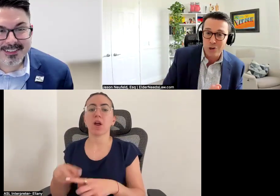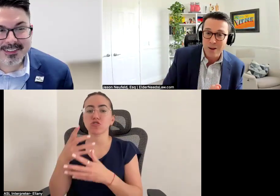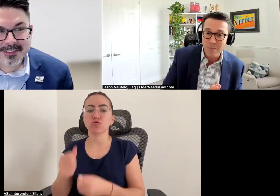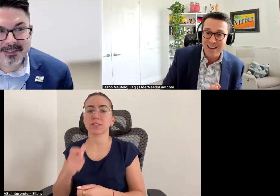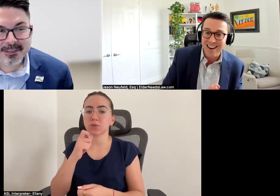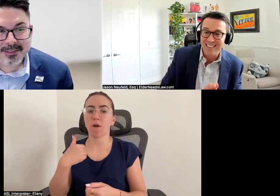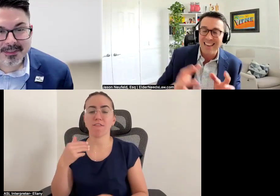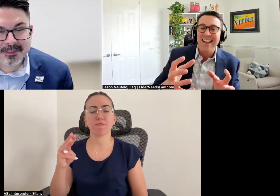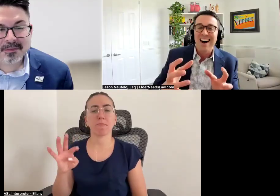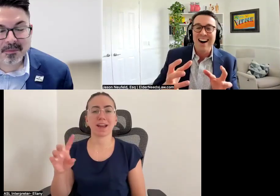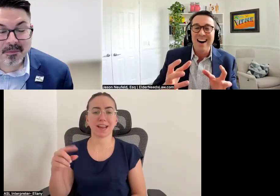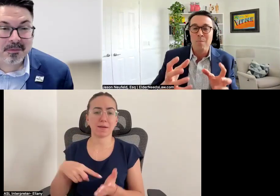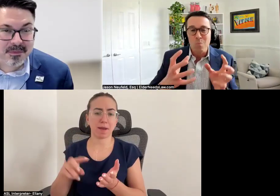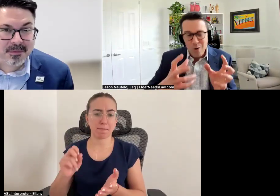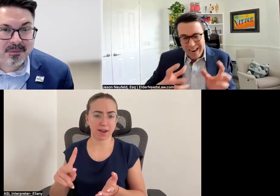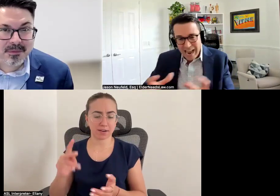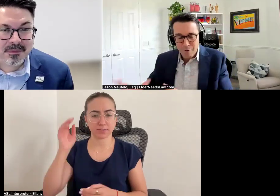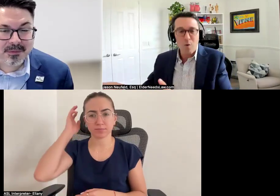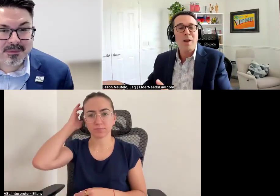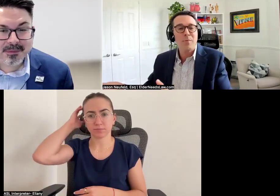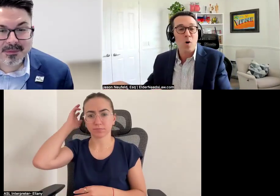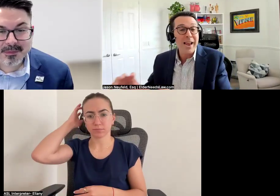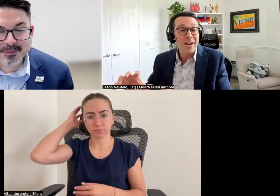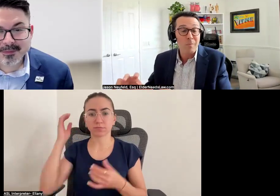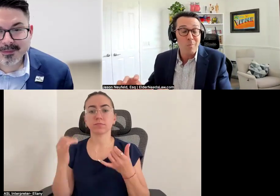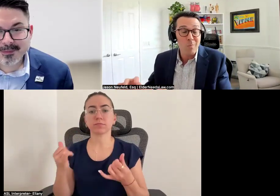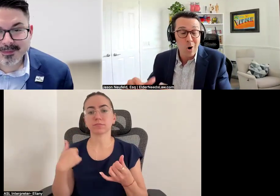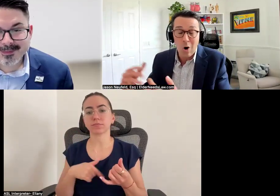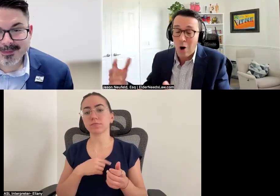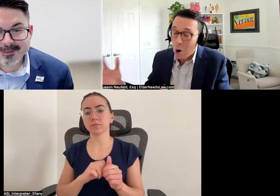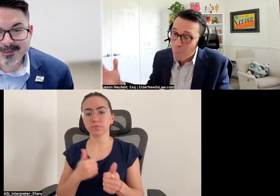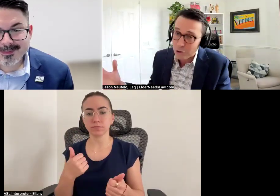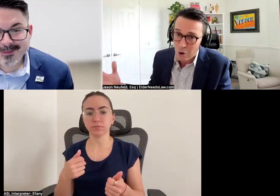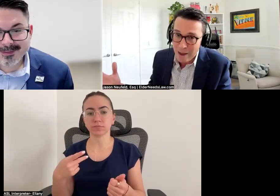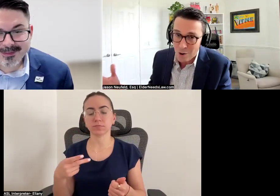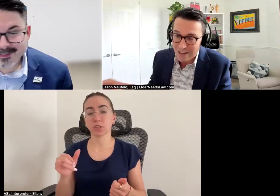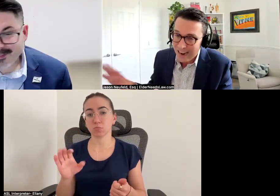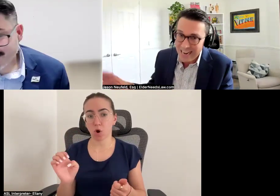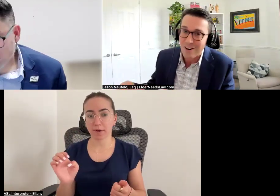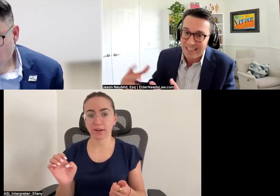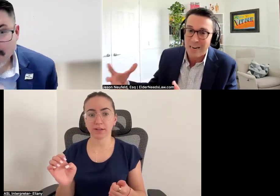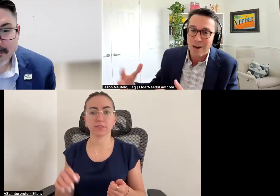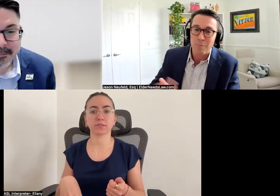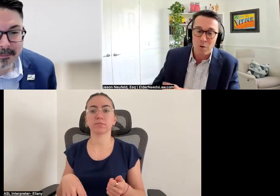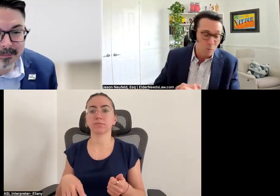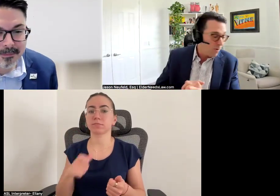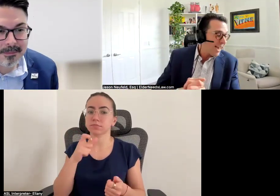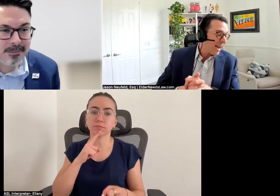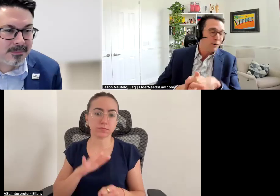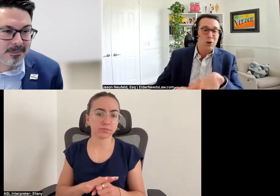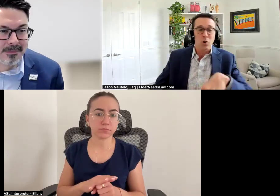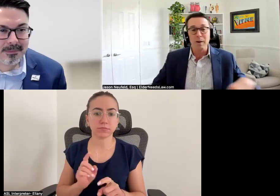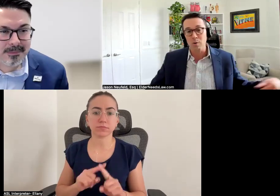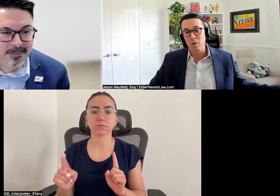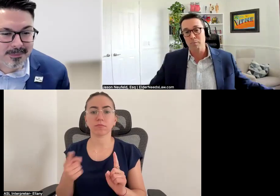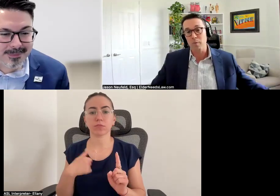built into it, because we can now avoid probate almost no matter what. It's not guaranteed, but we're